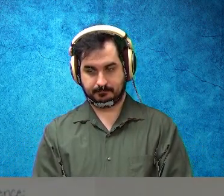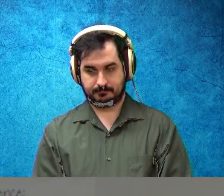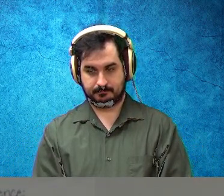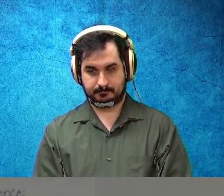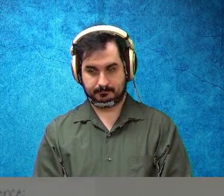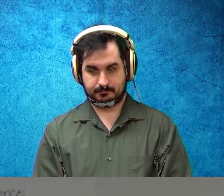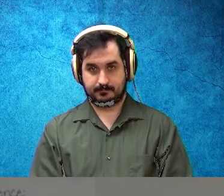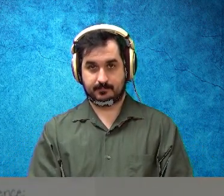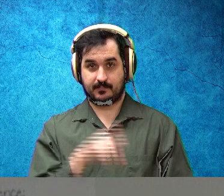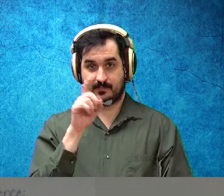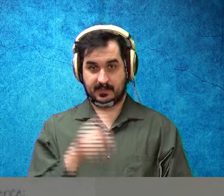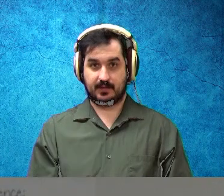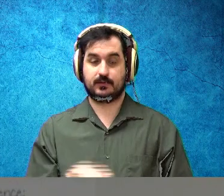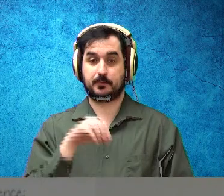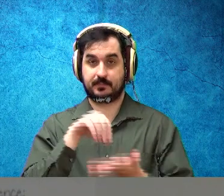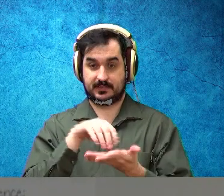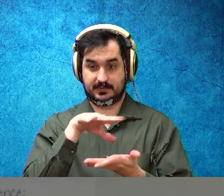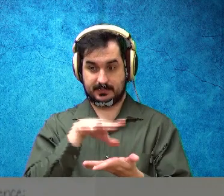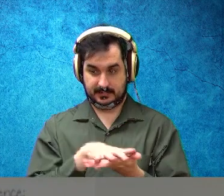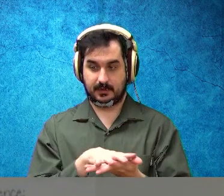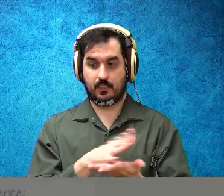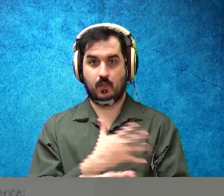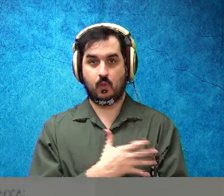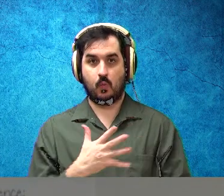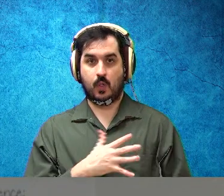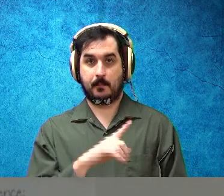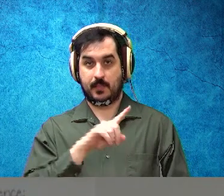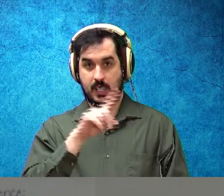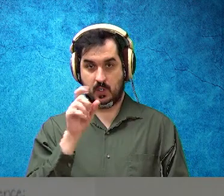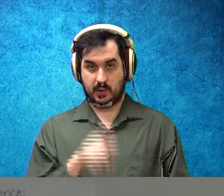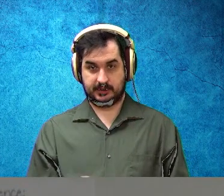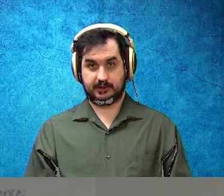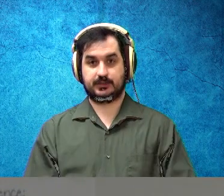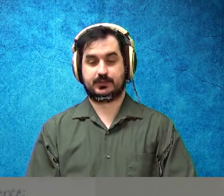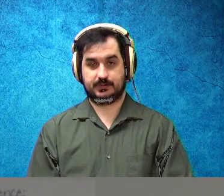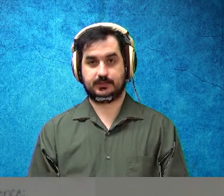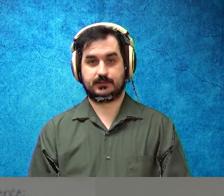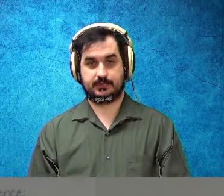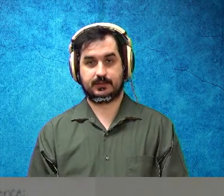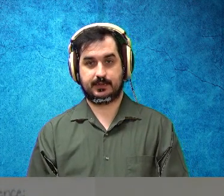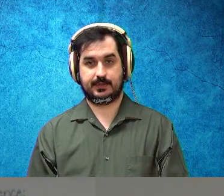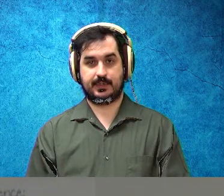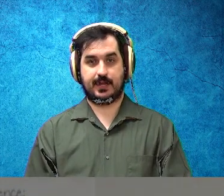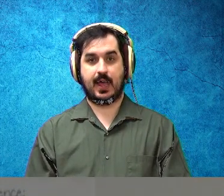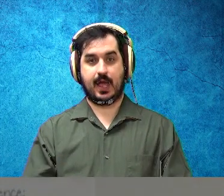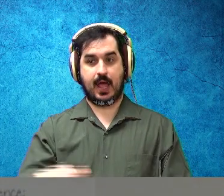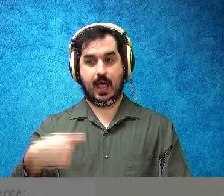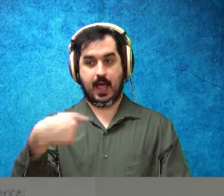I have to restate my question. I have to put in there what my question is. Okay? I